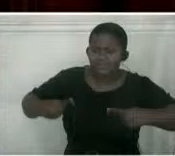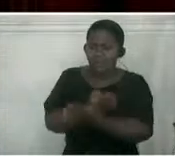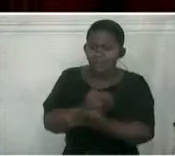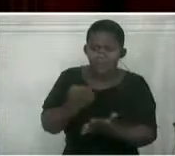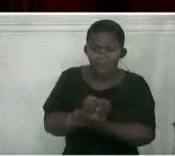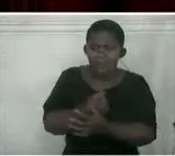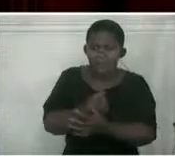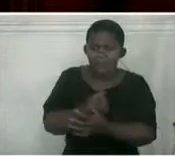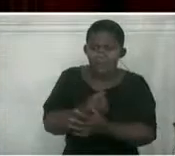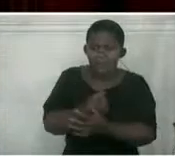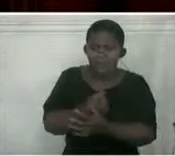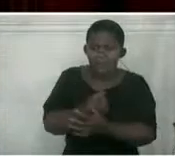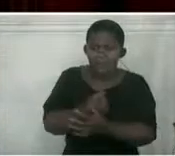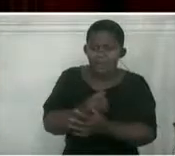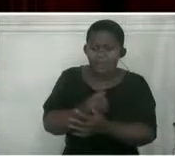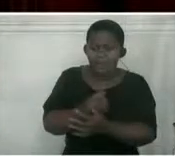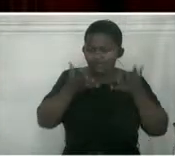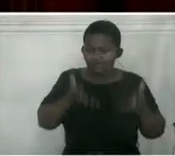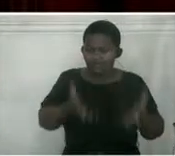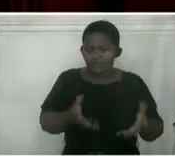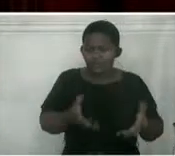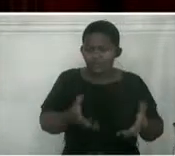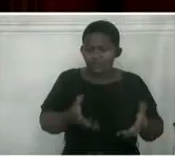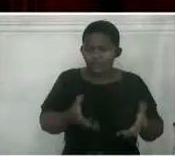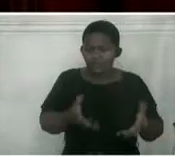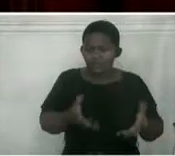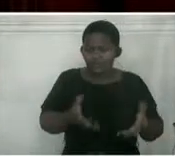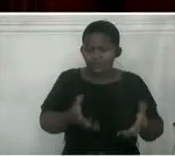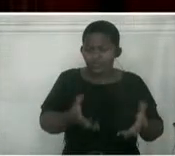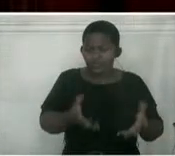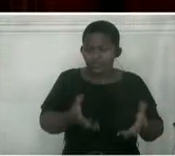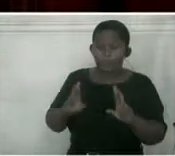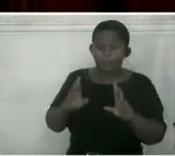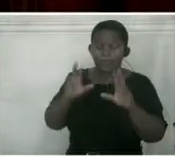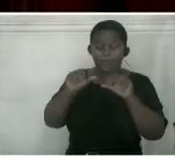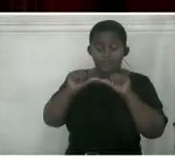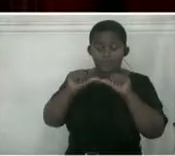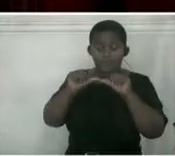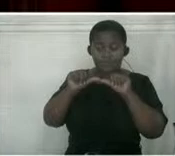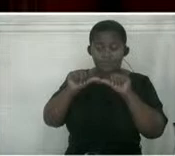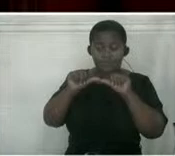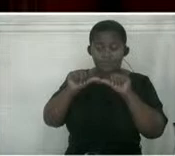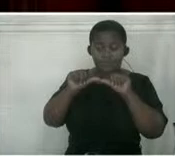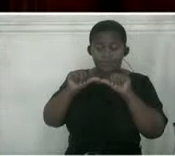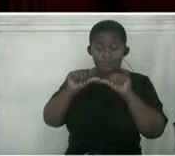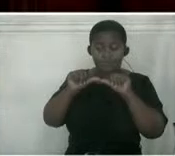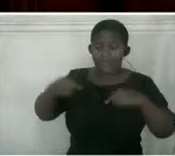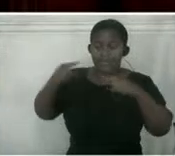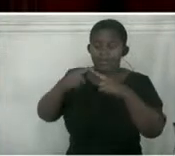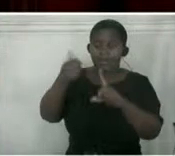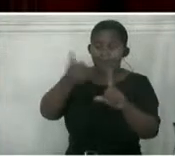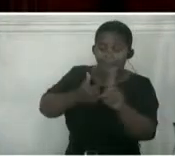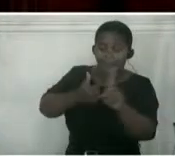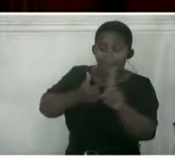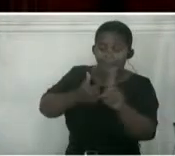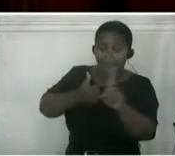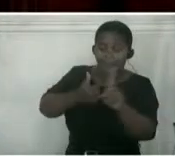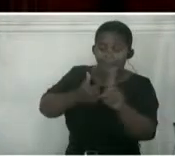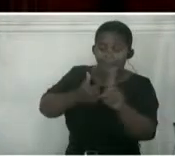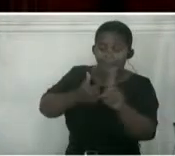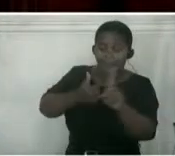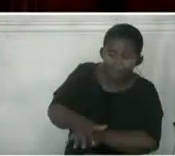known such devastation. But hope must spring eternally. Like in our struggle against racial